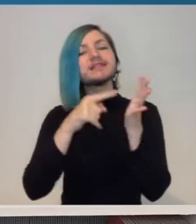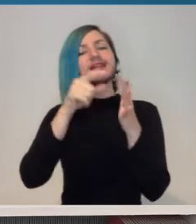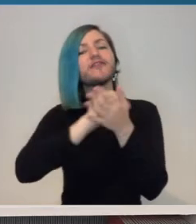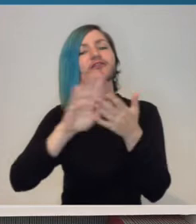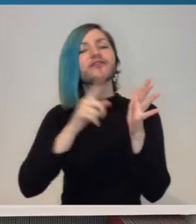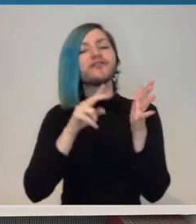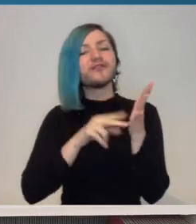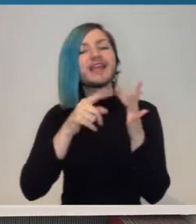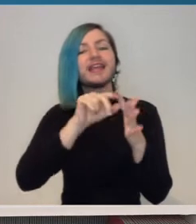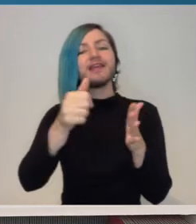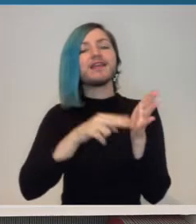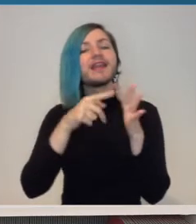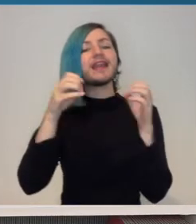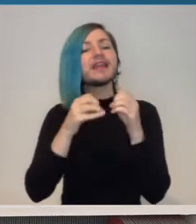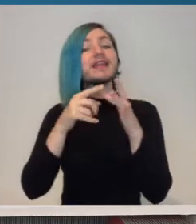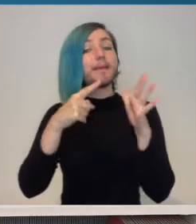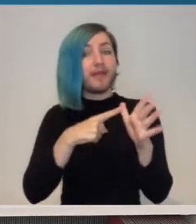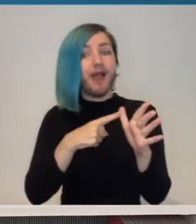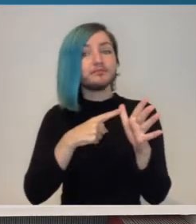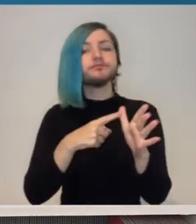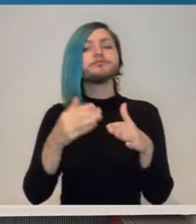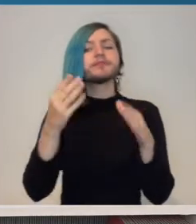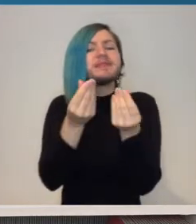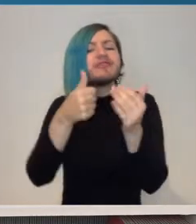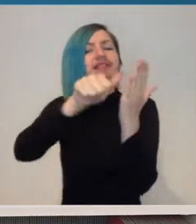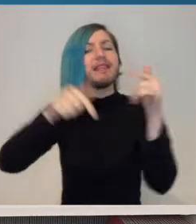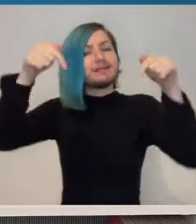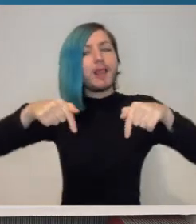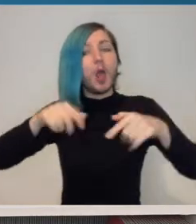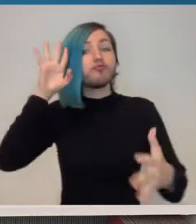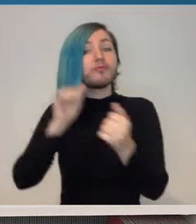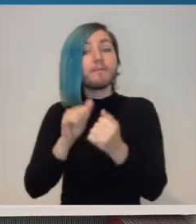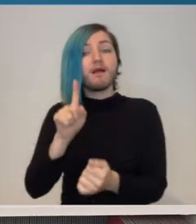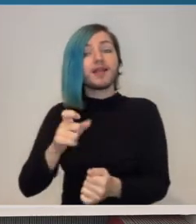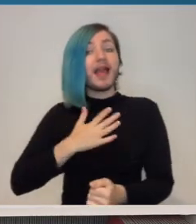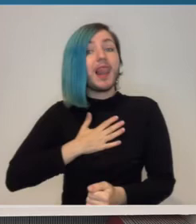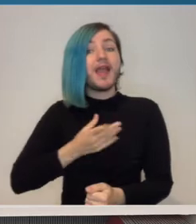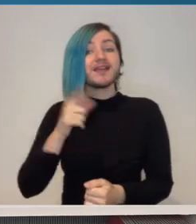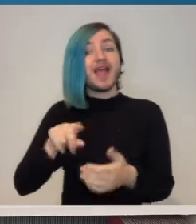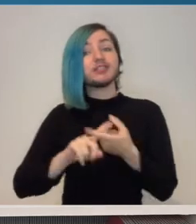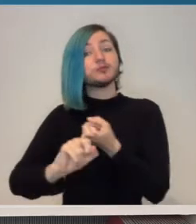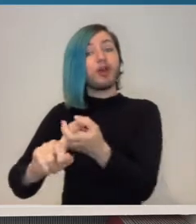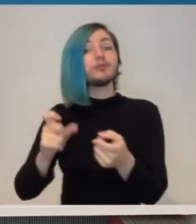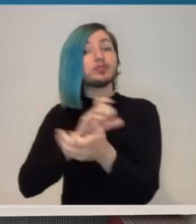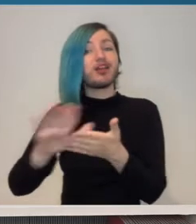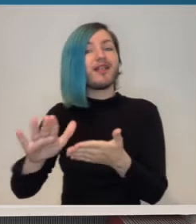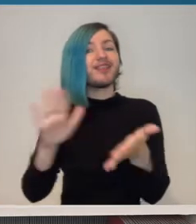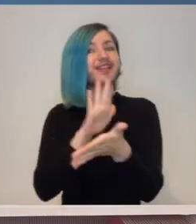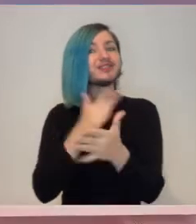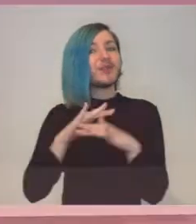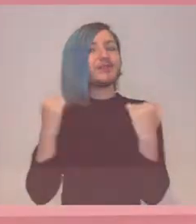You'll find the materials that you'll need for this workshop listed below, and don't forget to hit like and subscribe to our channel. Enjoy the